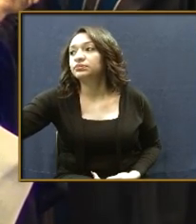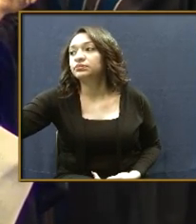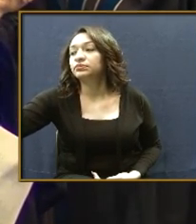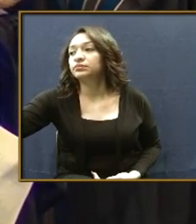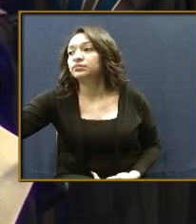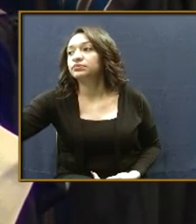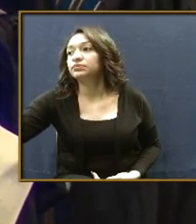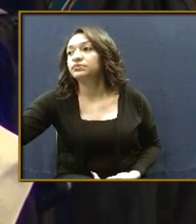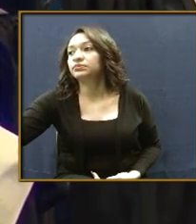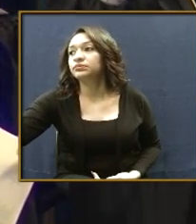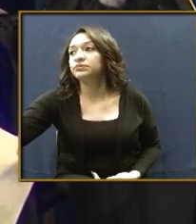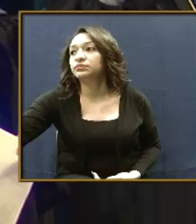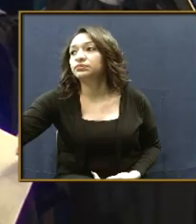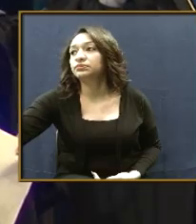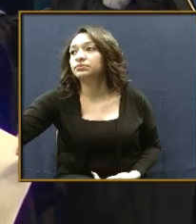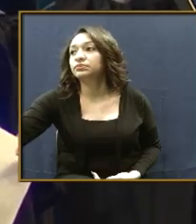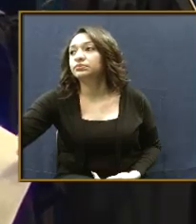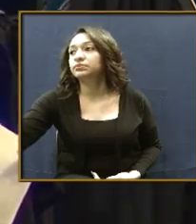Angelostate